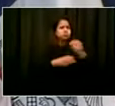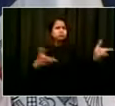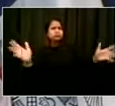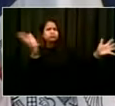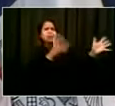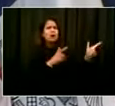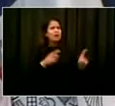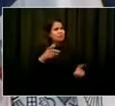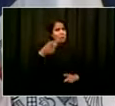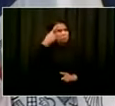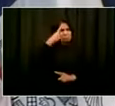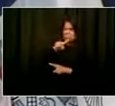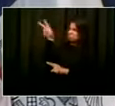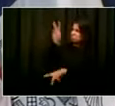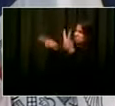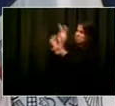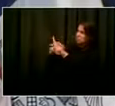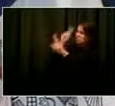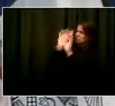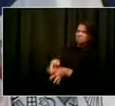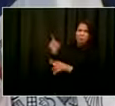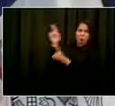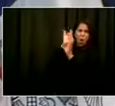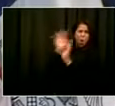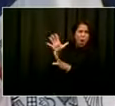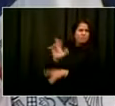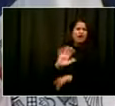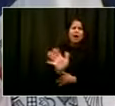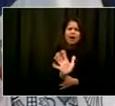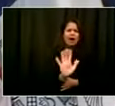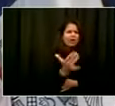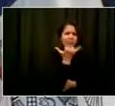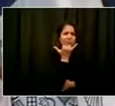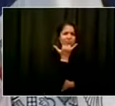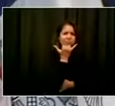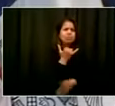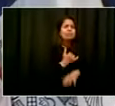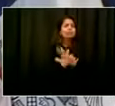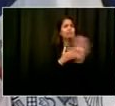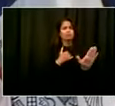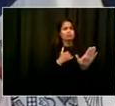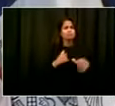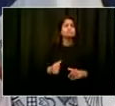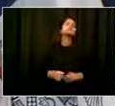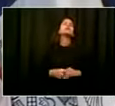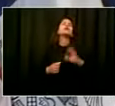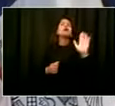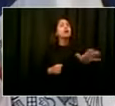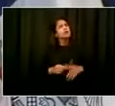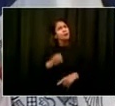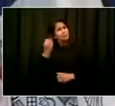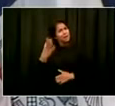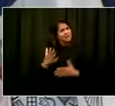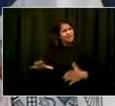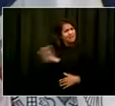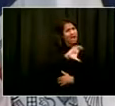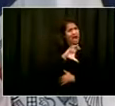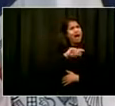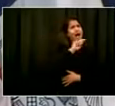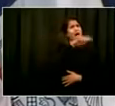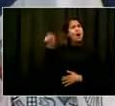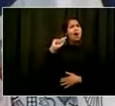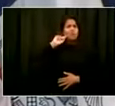If you take a representative sample of our police officers, it means most people you will talk to are people of color. It means that almost half the people